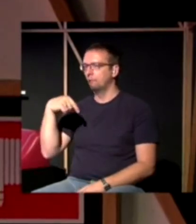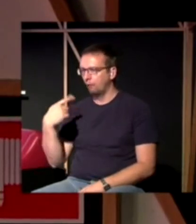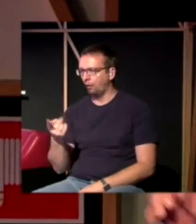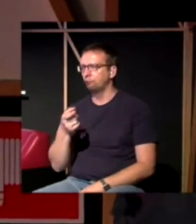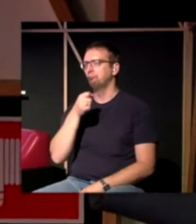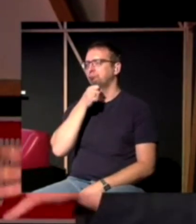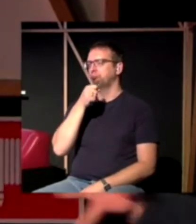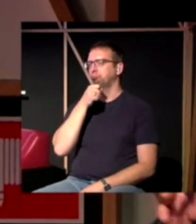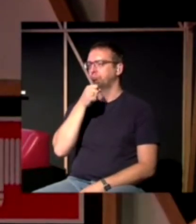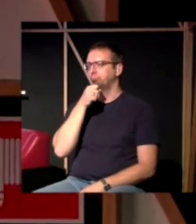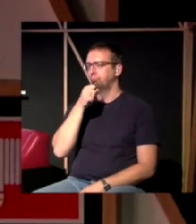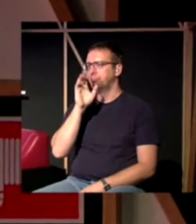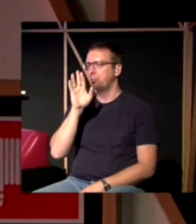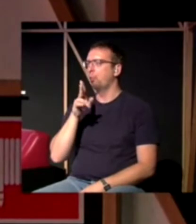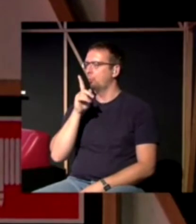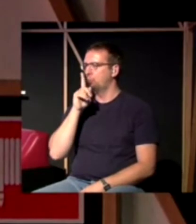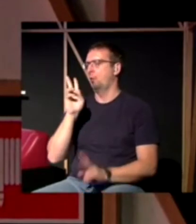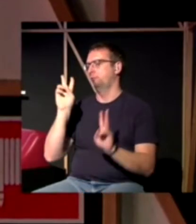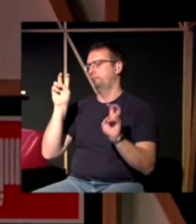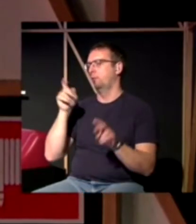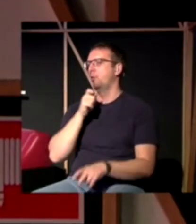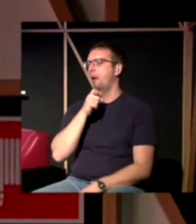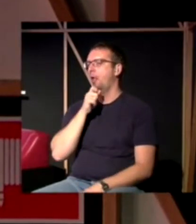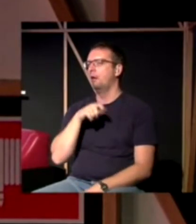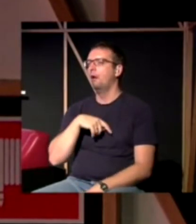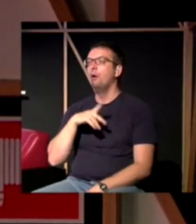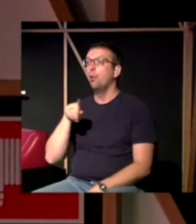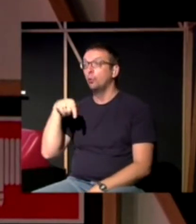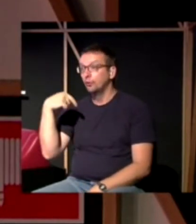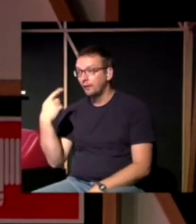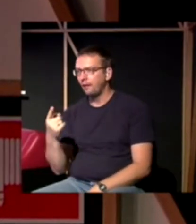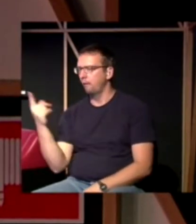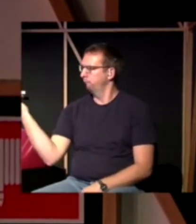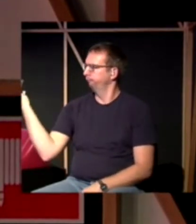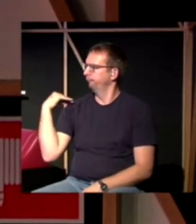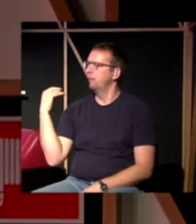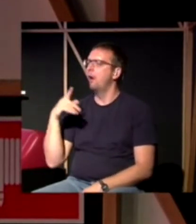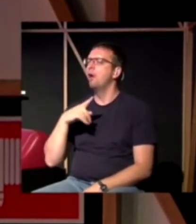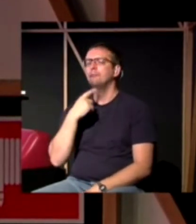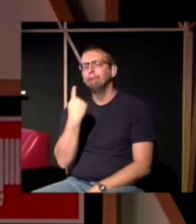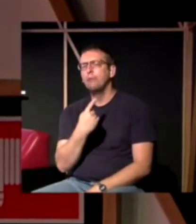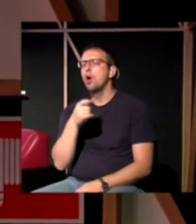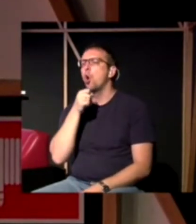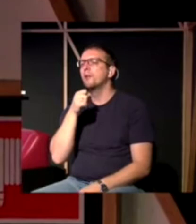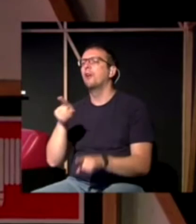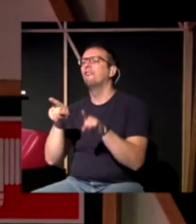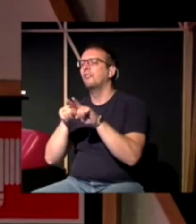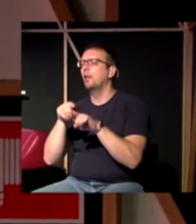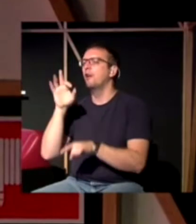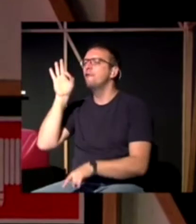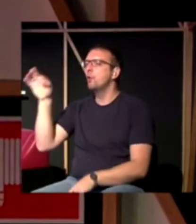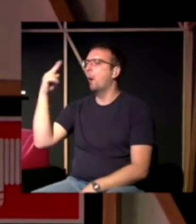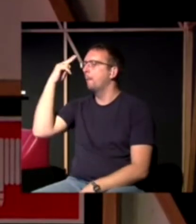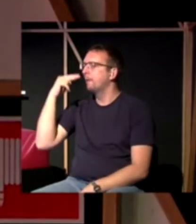that. Don't tell me an ex-broadcaster is going to do the audio description. Find me someone new. And that's what we've done. We did it in